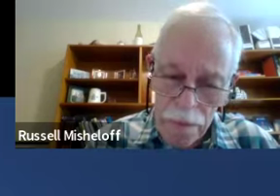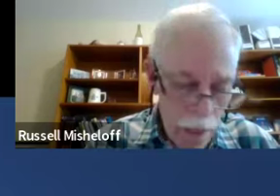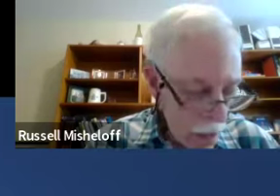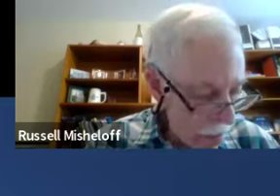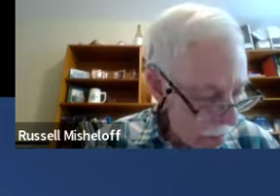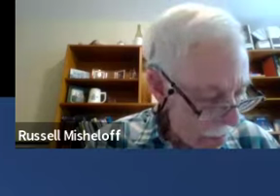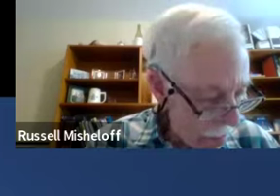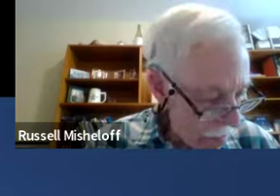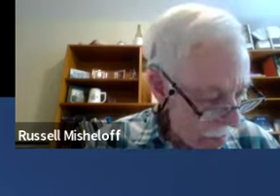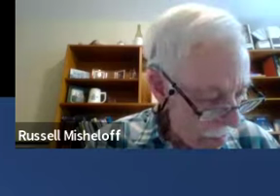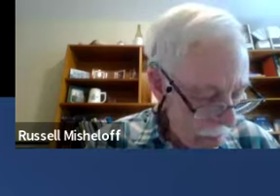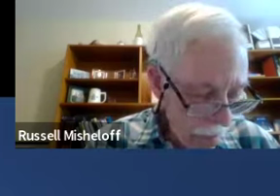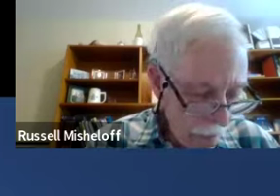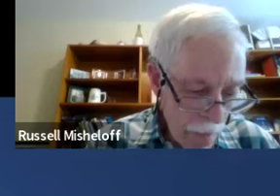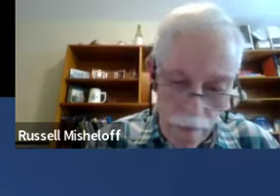helpful.